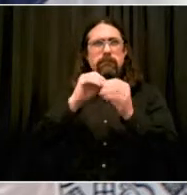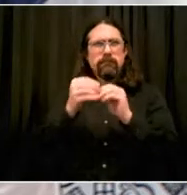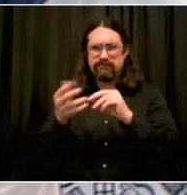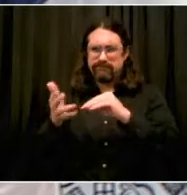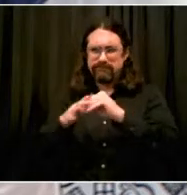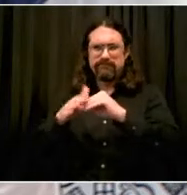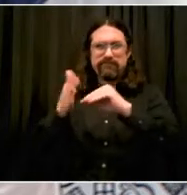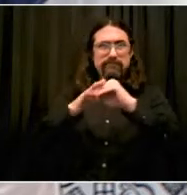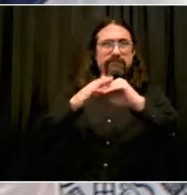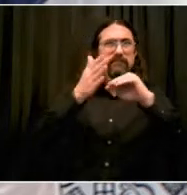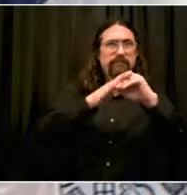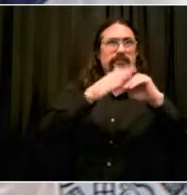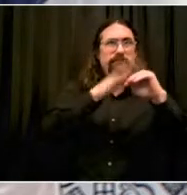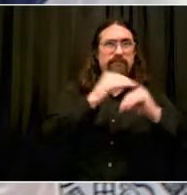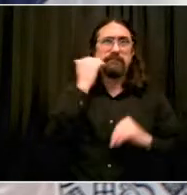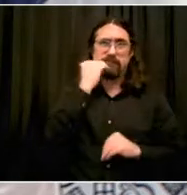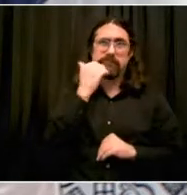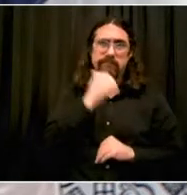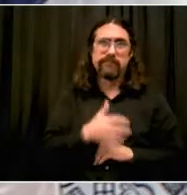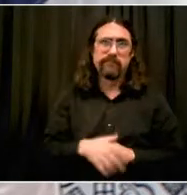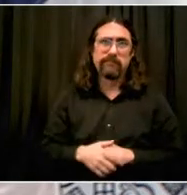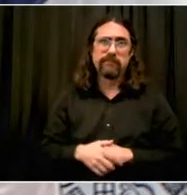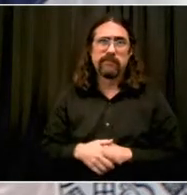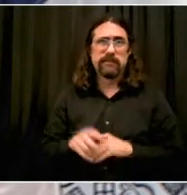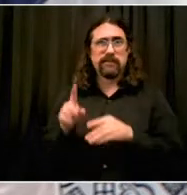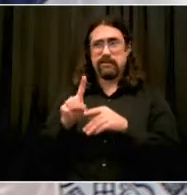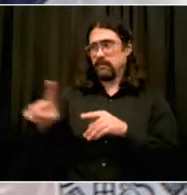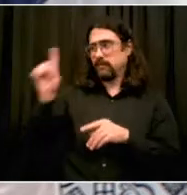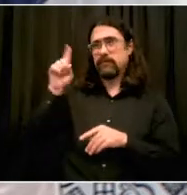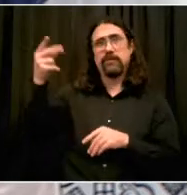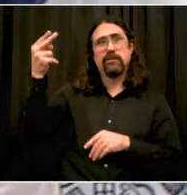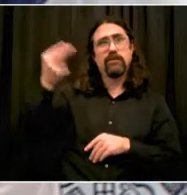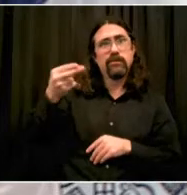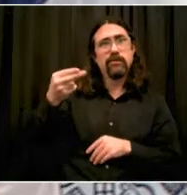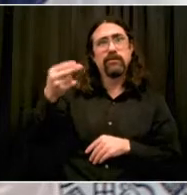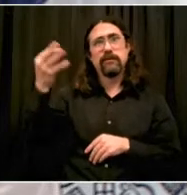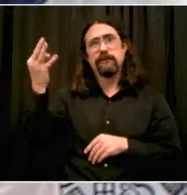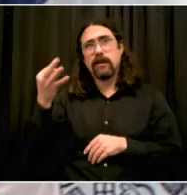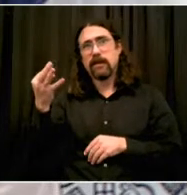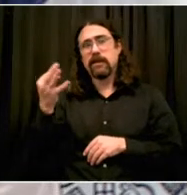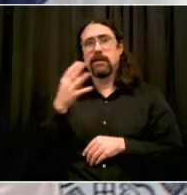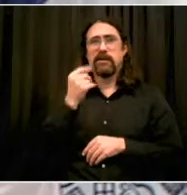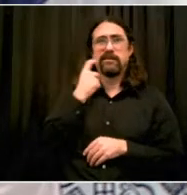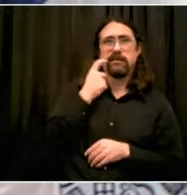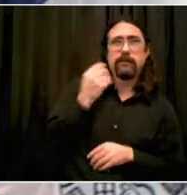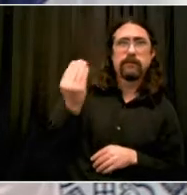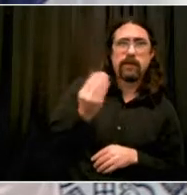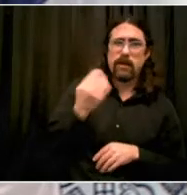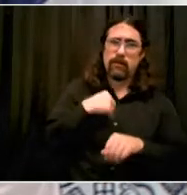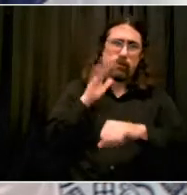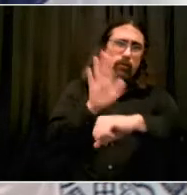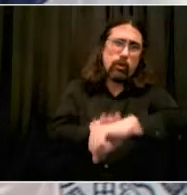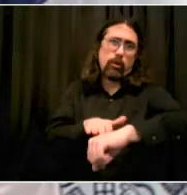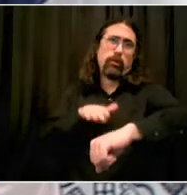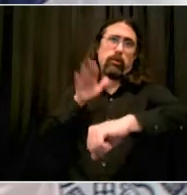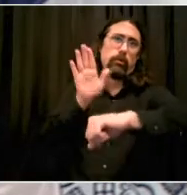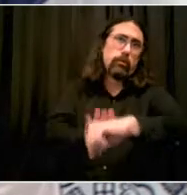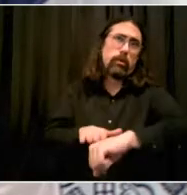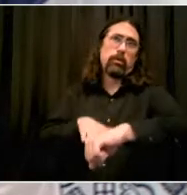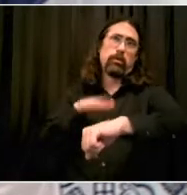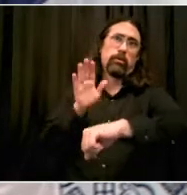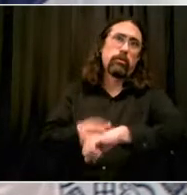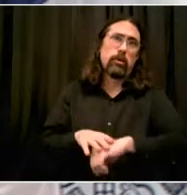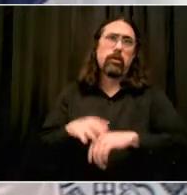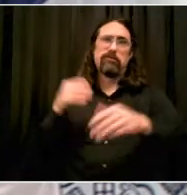of everyday people are smart and they understand when they're given a warning like that they have to get ready. But again, today,